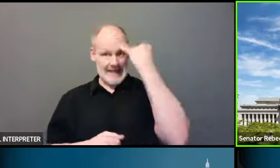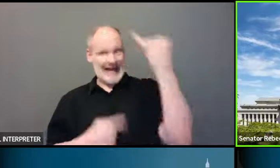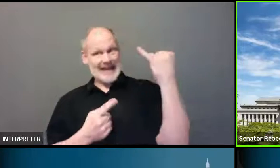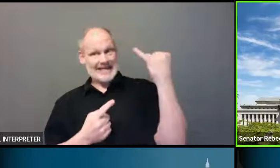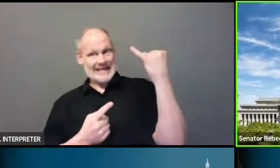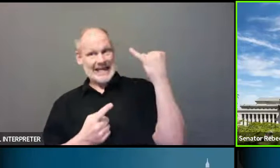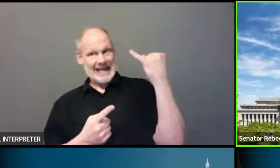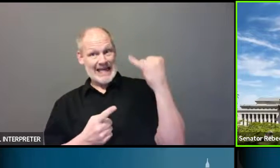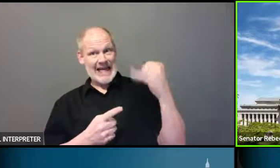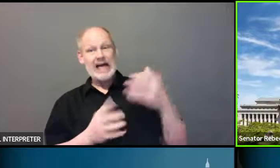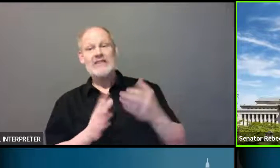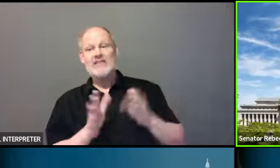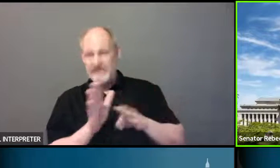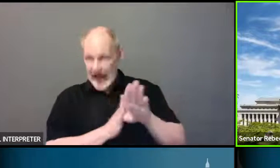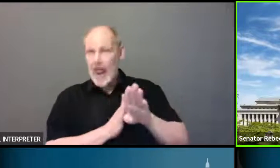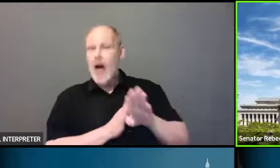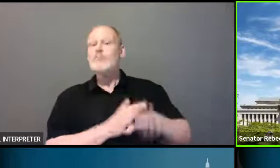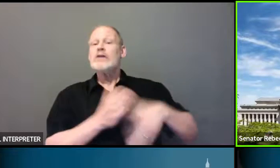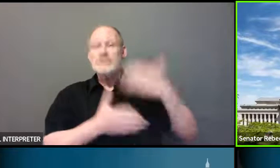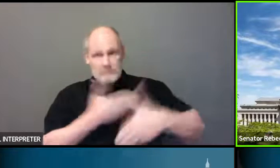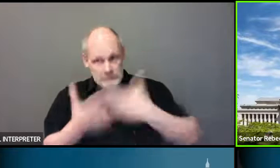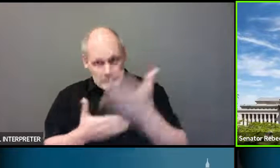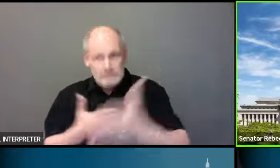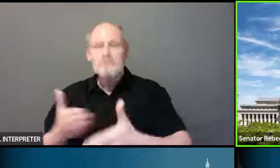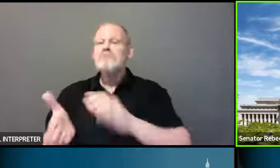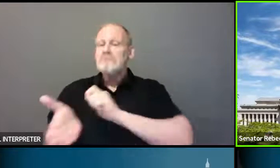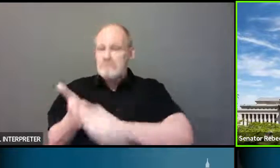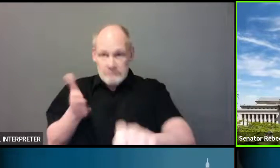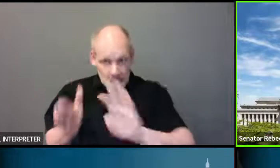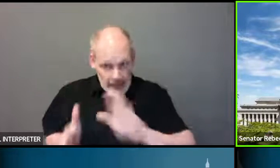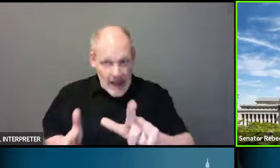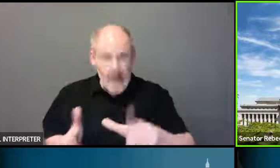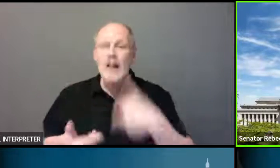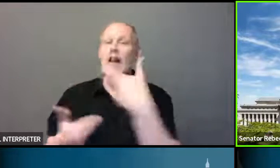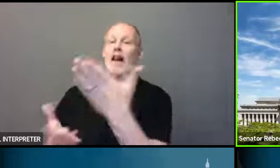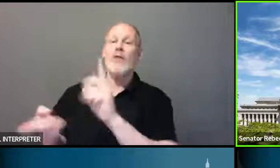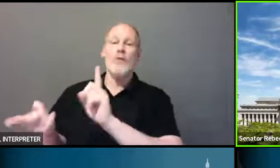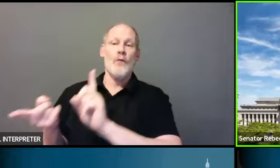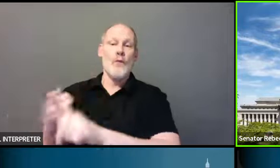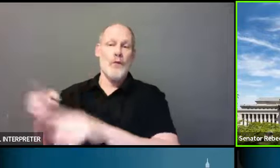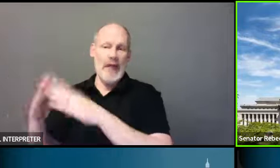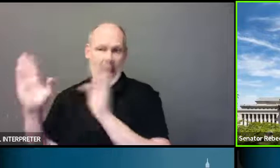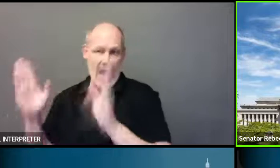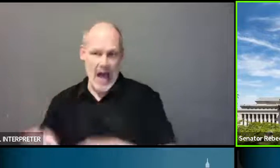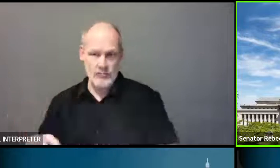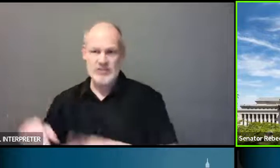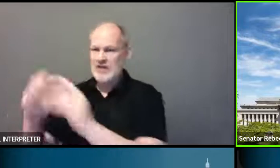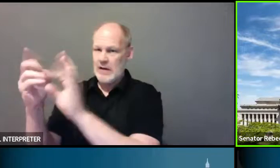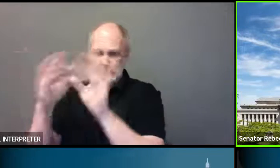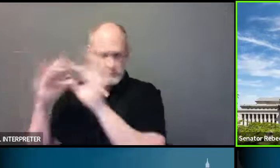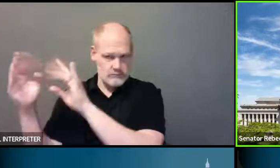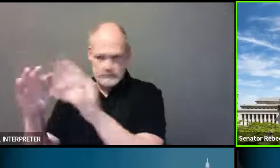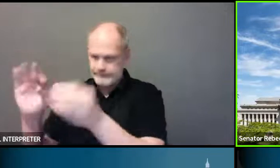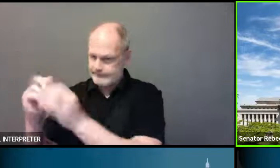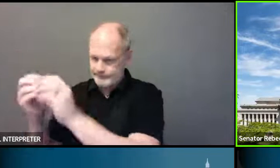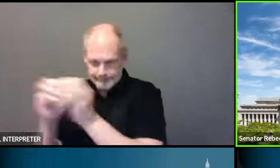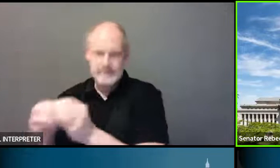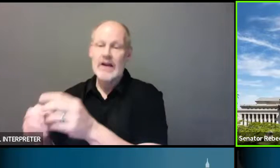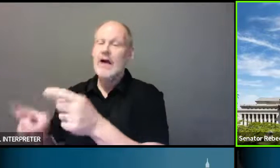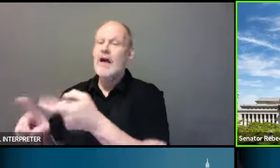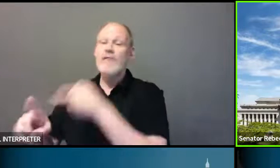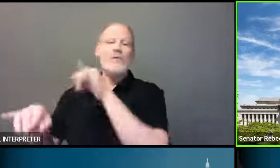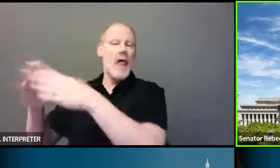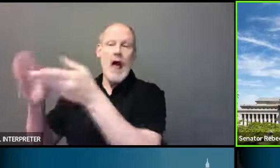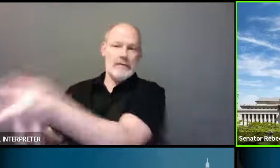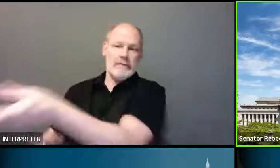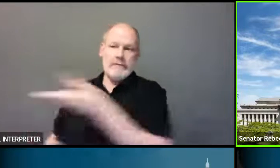had a hearing in the Senate, and out of that proviso came really good recommendations that, you know, I think we